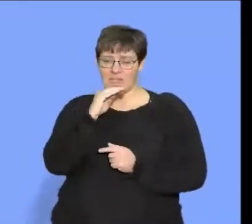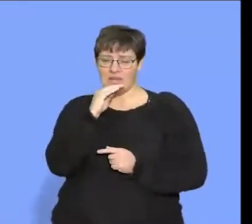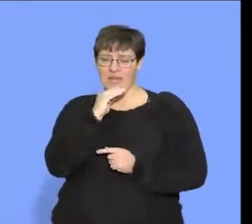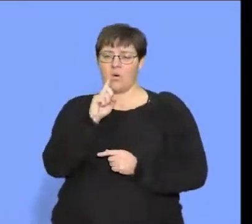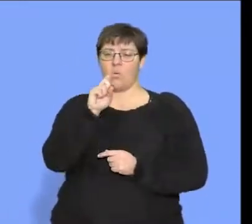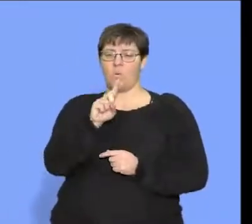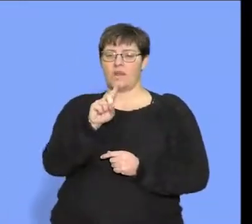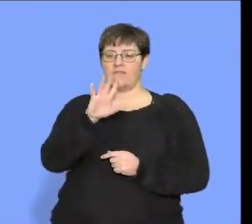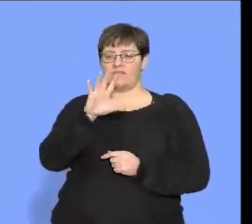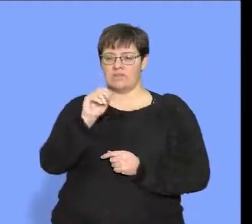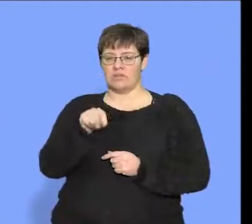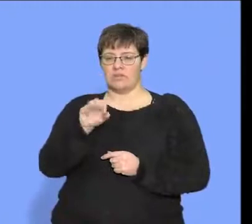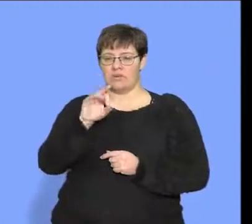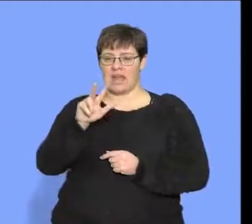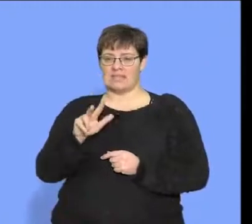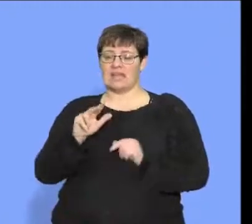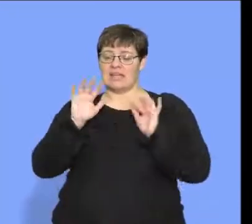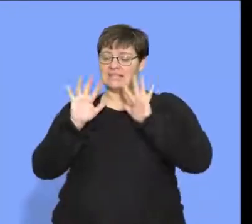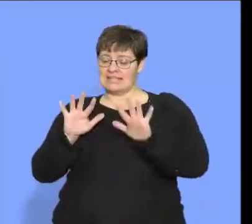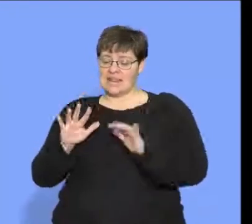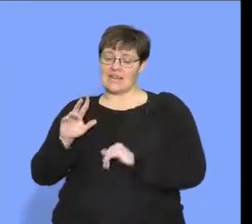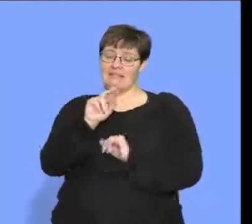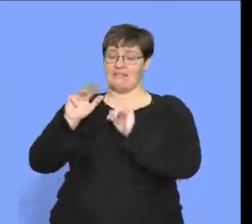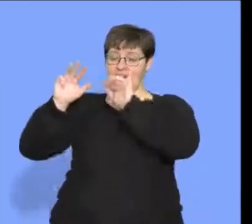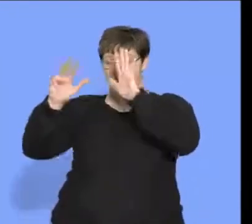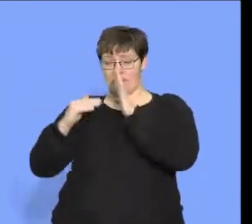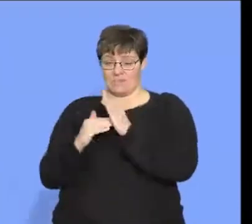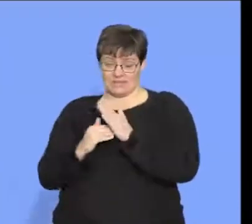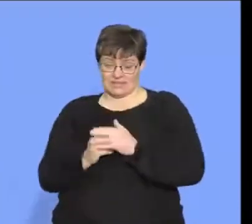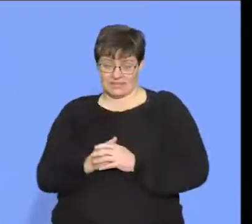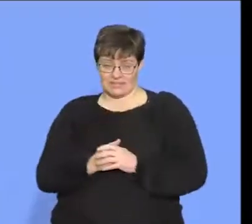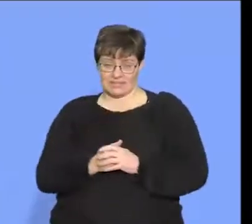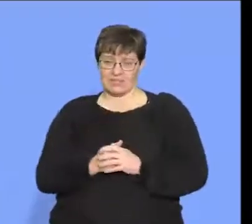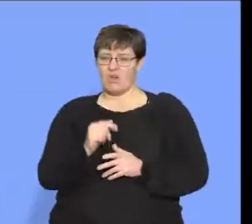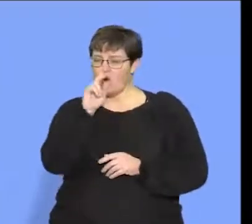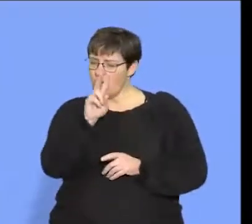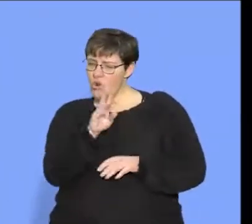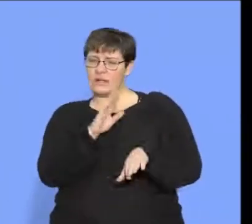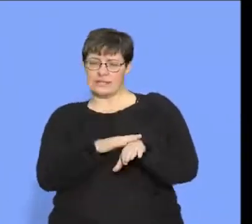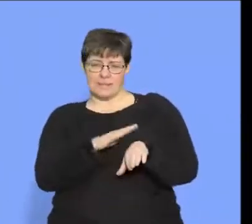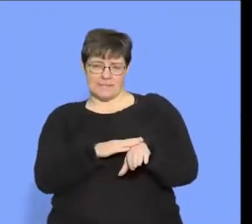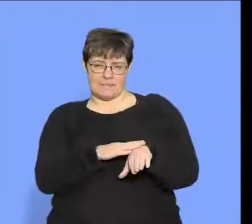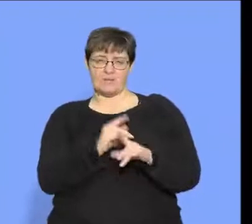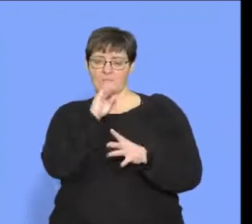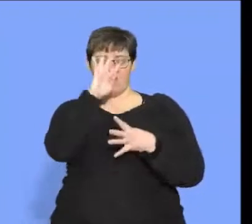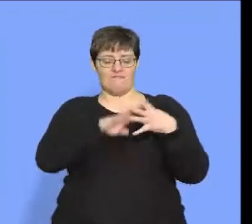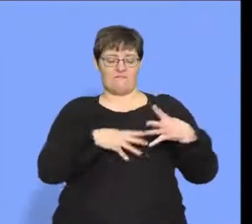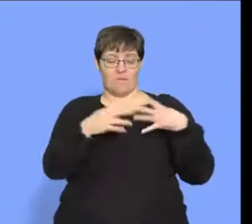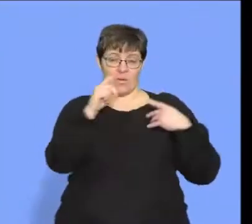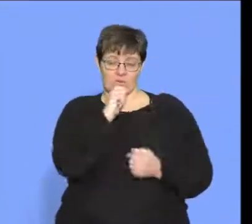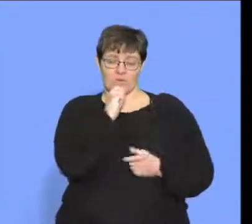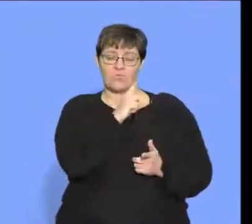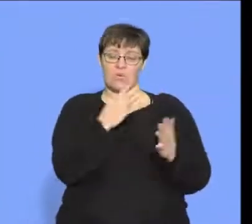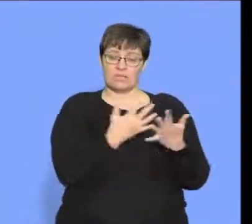us 150.38 times 10 to the 9 meters. Now we're looking for the time, so we're going to have to use our